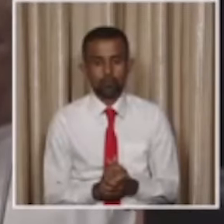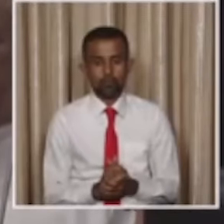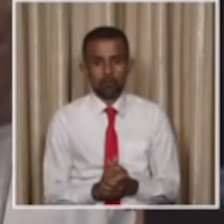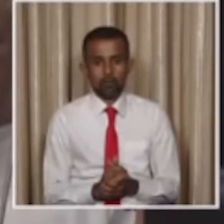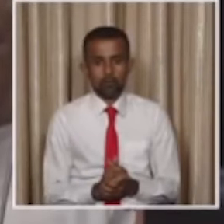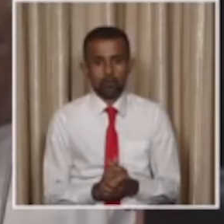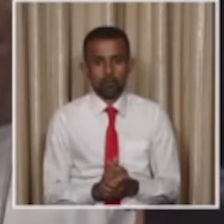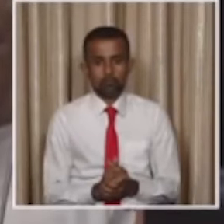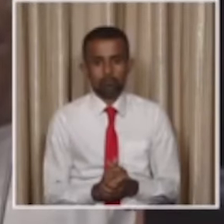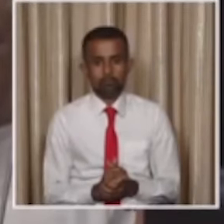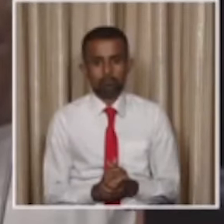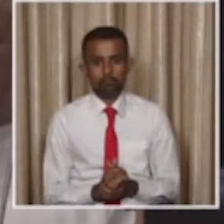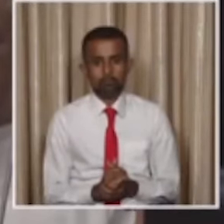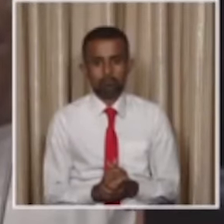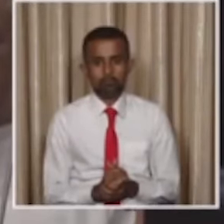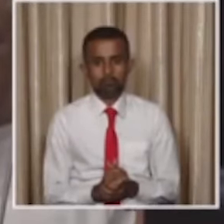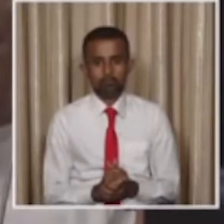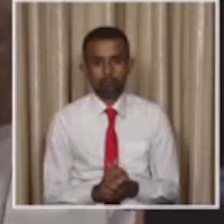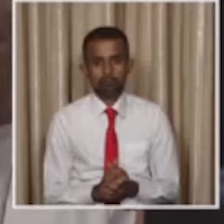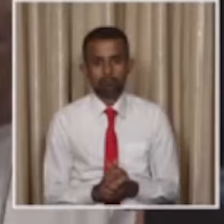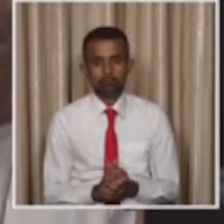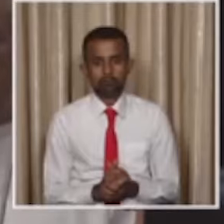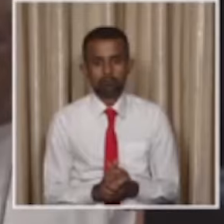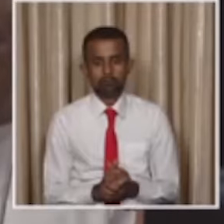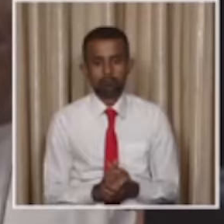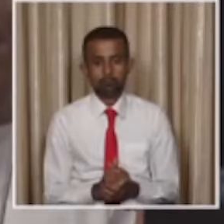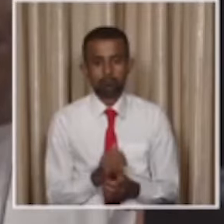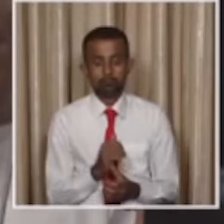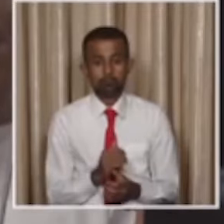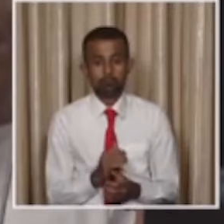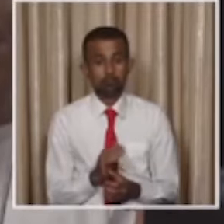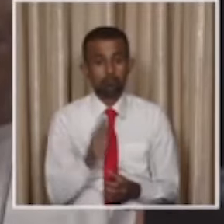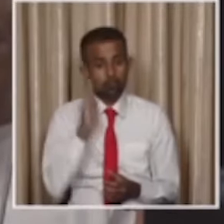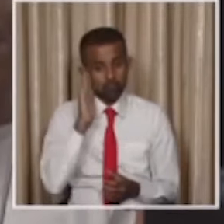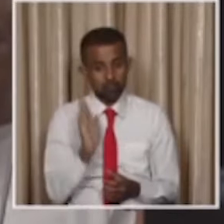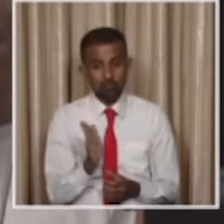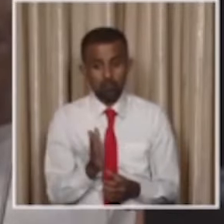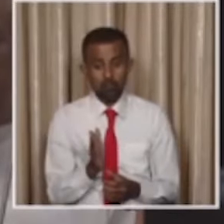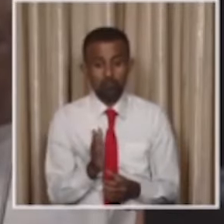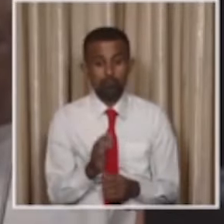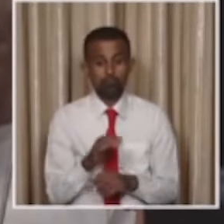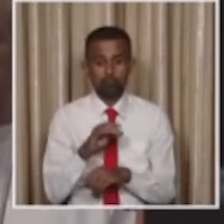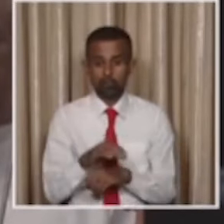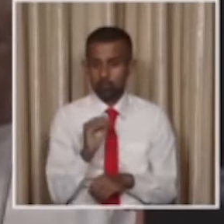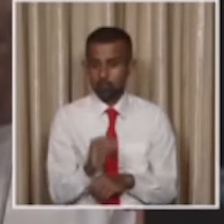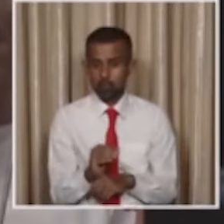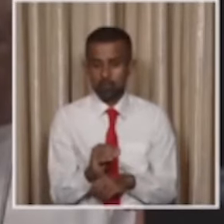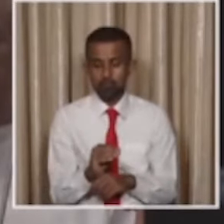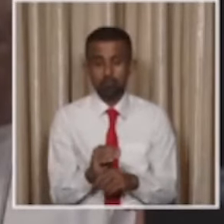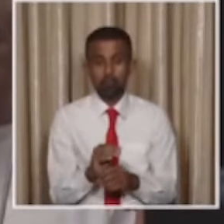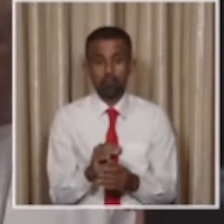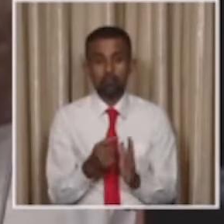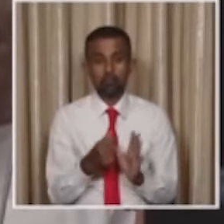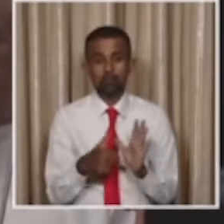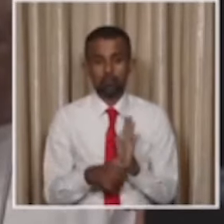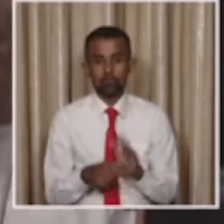this act to prevail in case of inconsistency. Every act has that. Then let's talk about it. But I